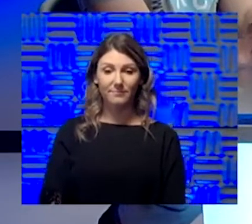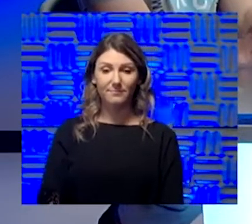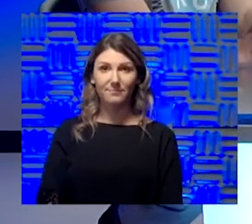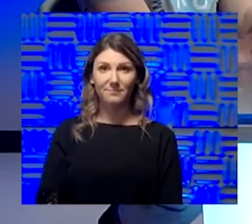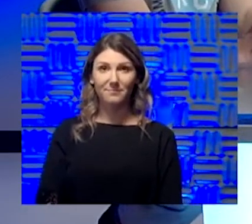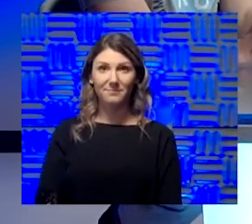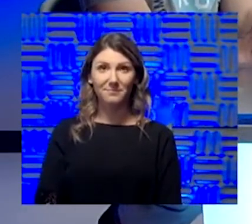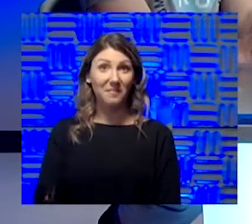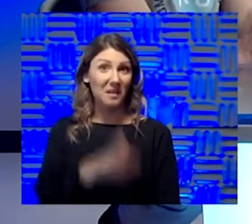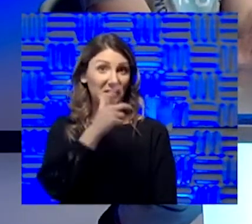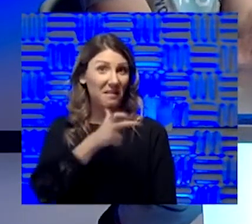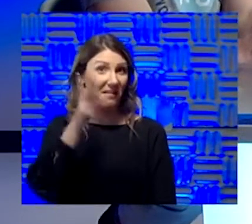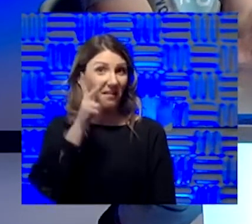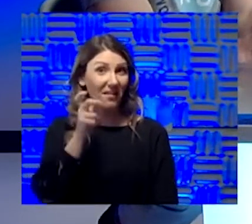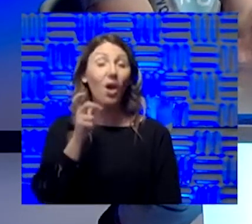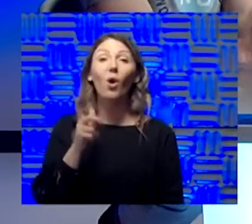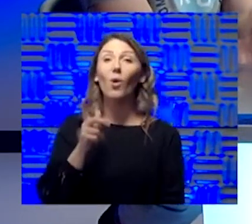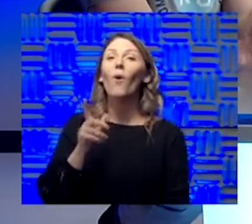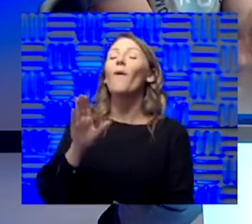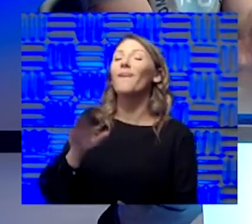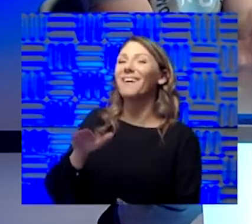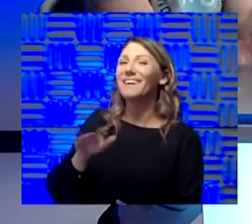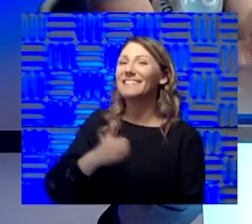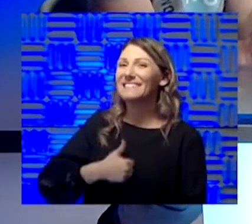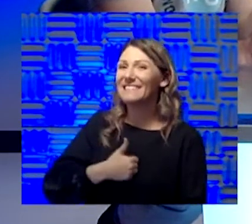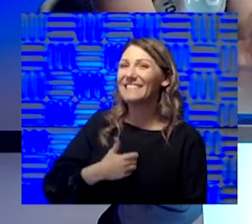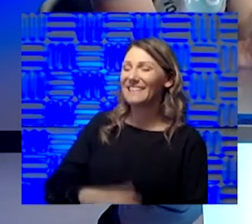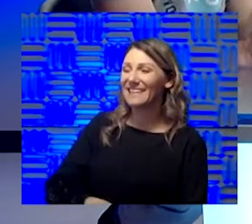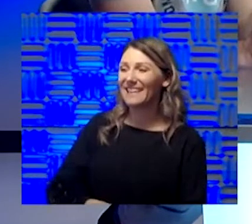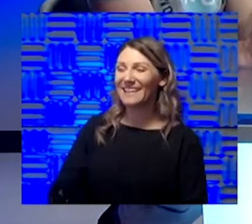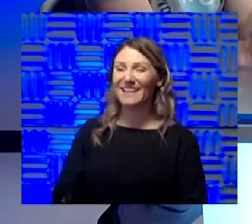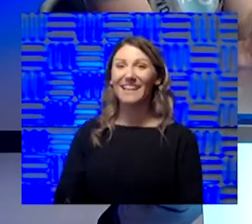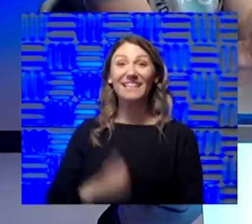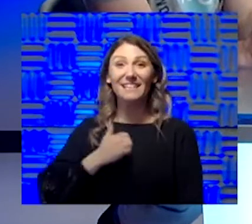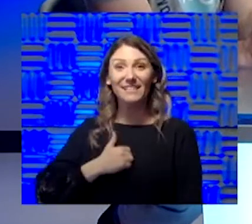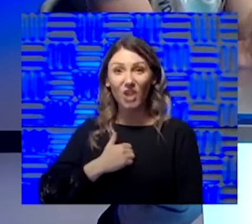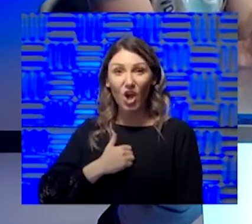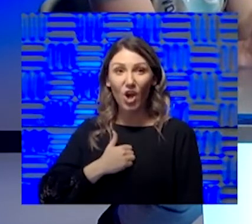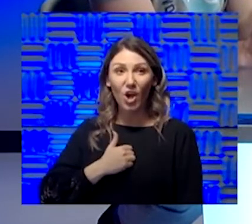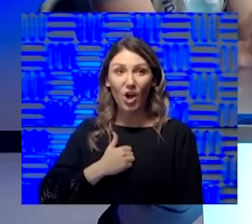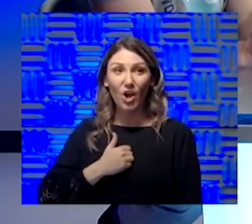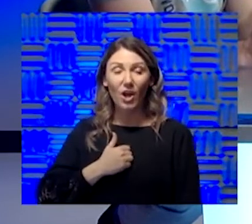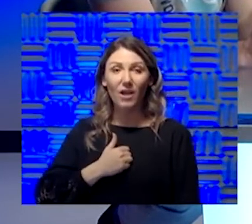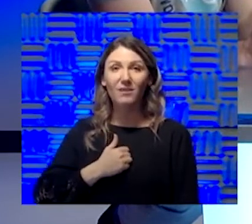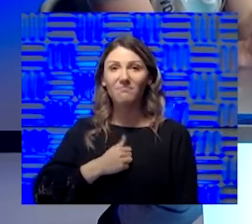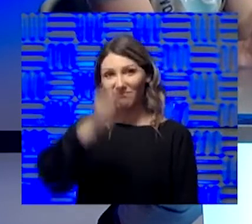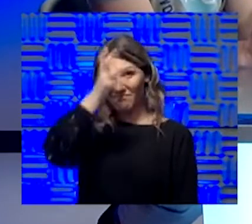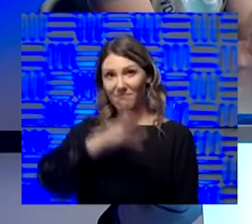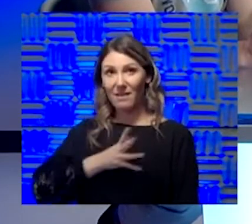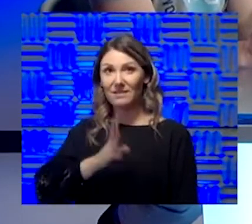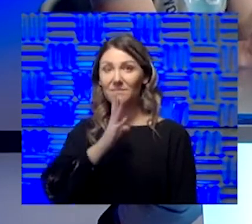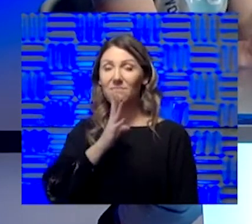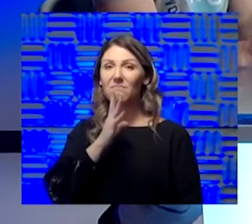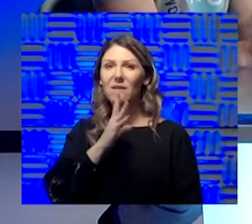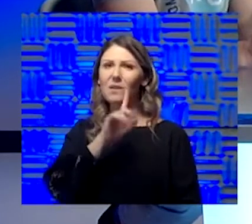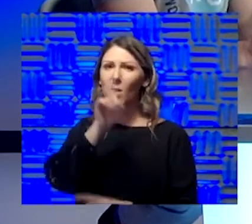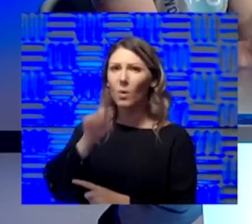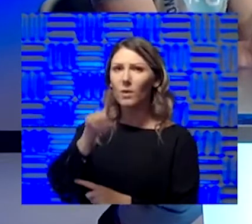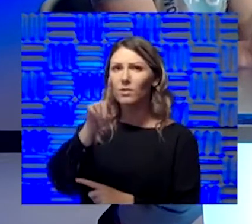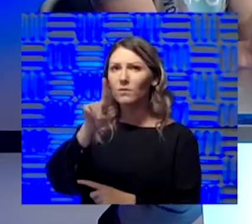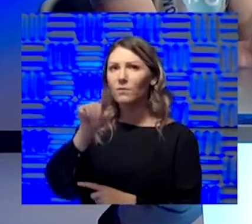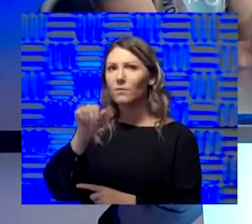Well, not hearing any. I'll have one. Sorry. Question for Dana. Dr.